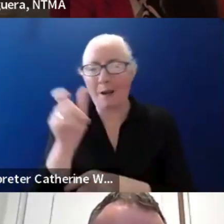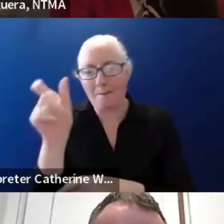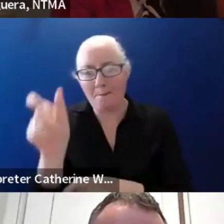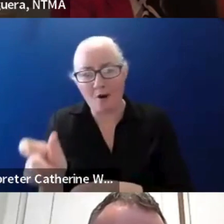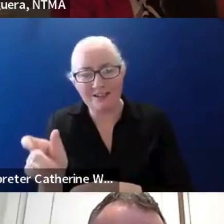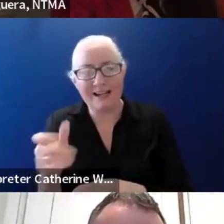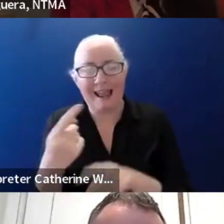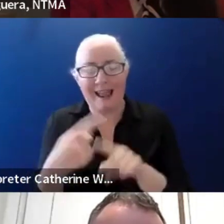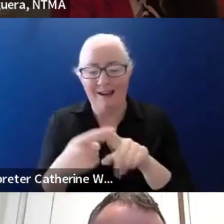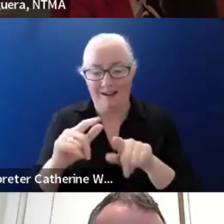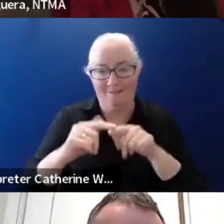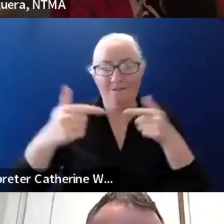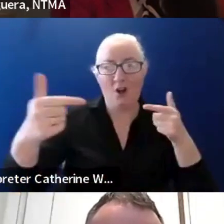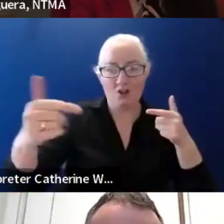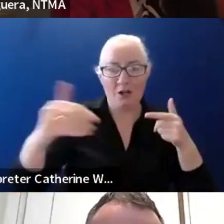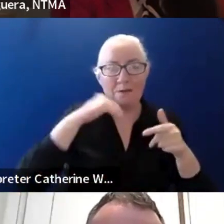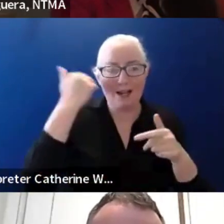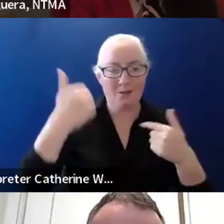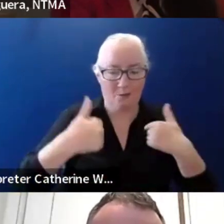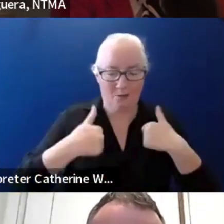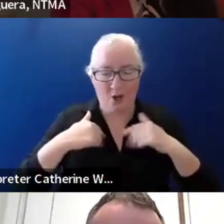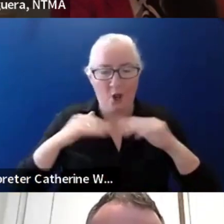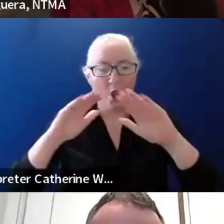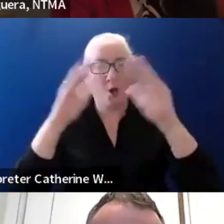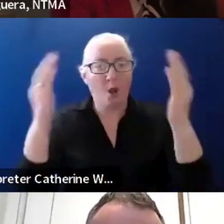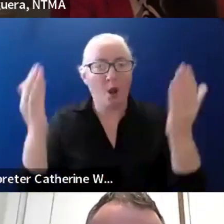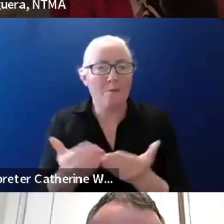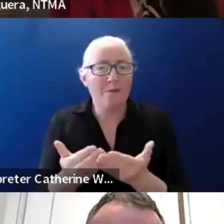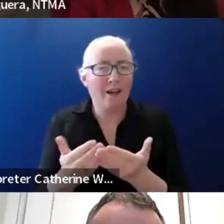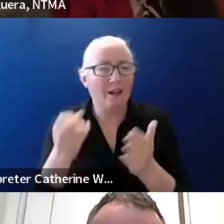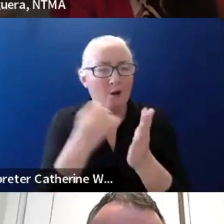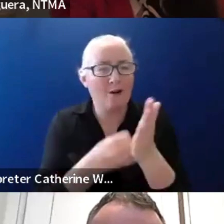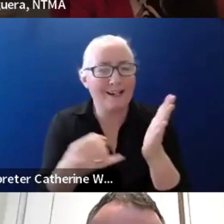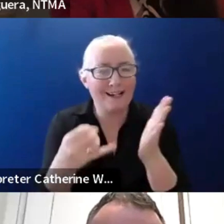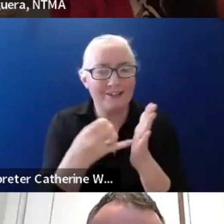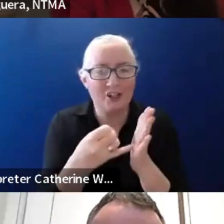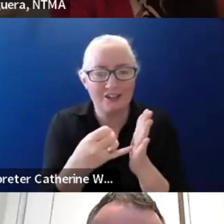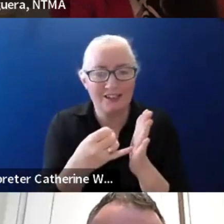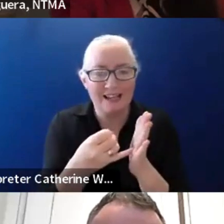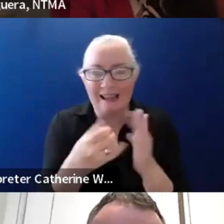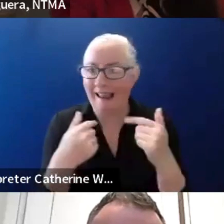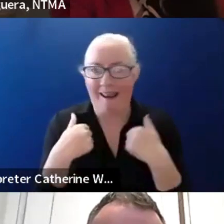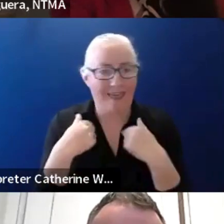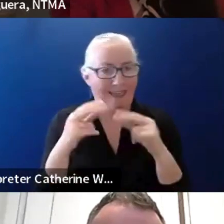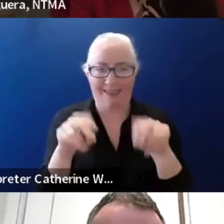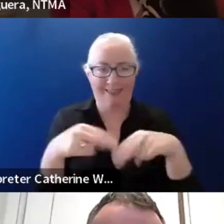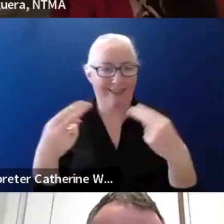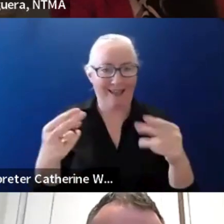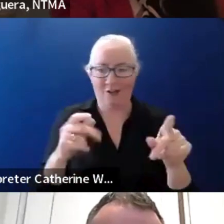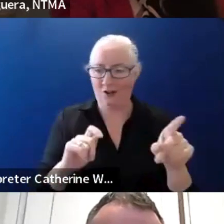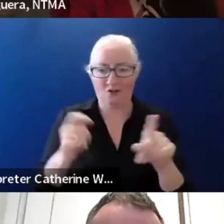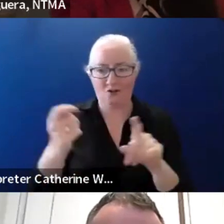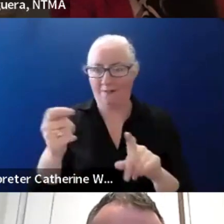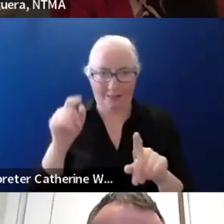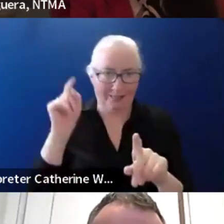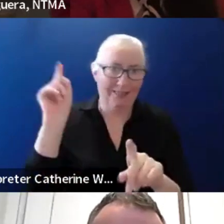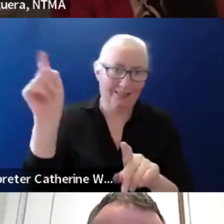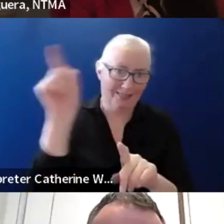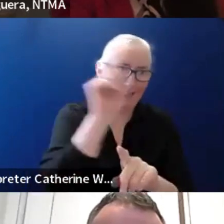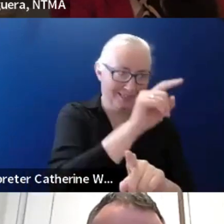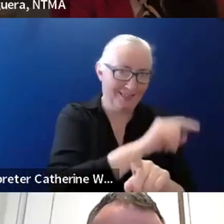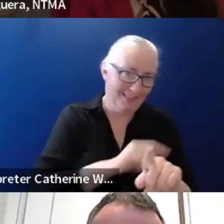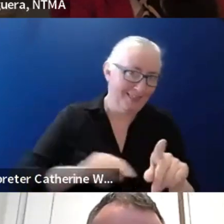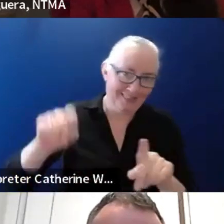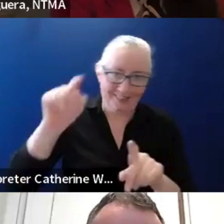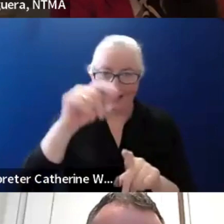and virtual because we're a global organization and I can't travel around to give a 20-minute presentation, much as I